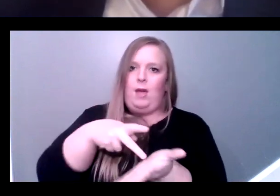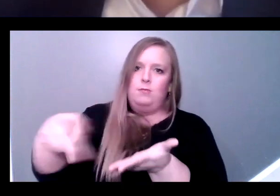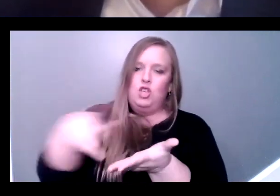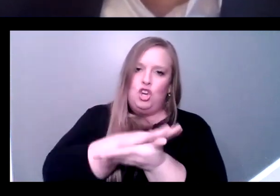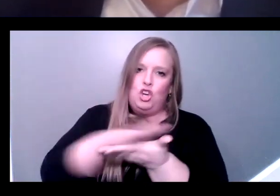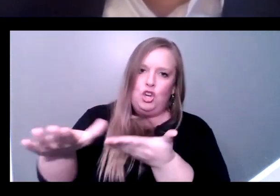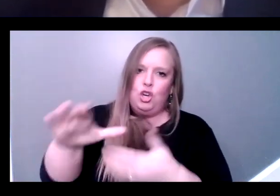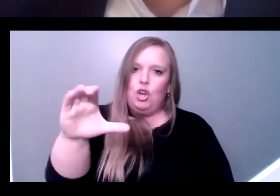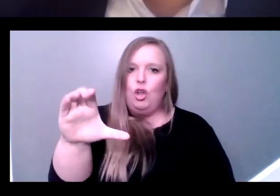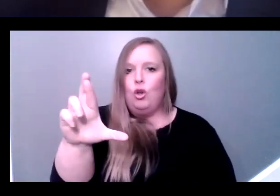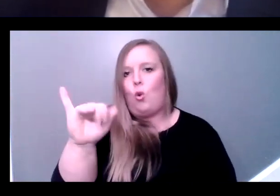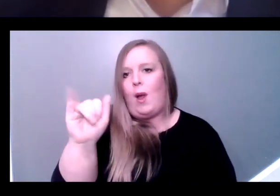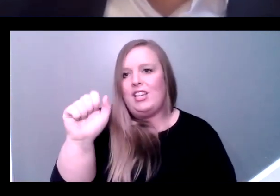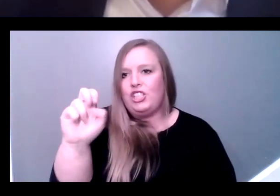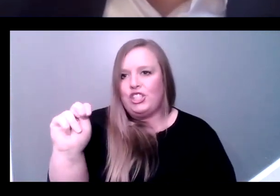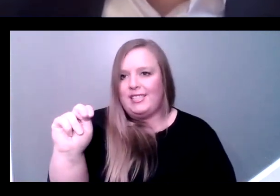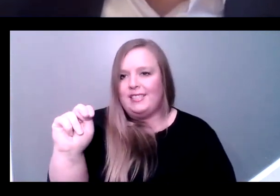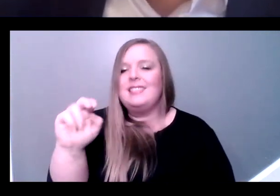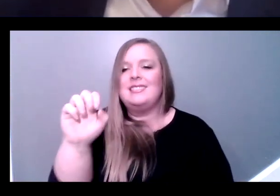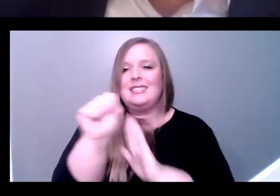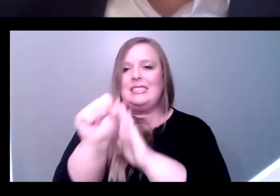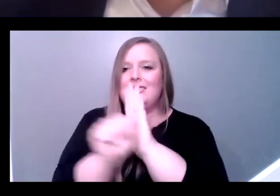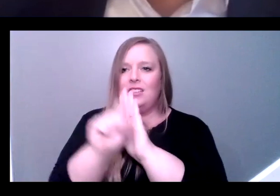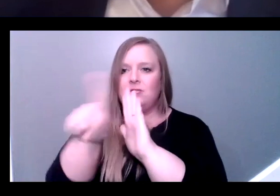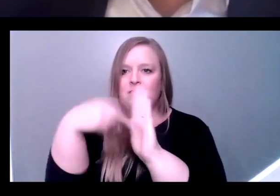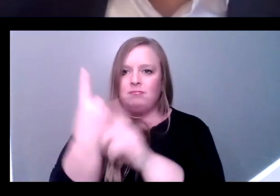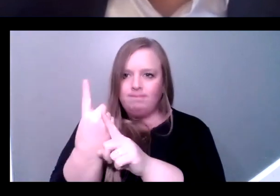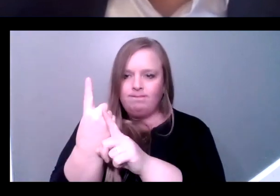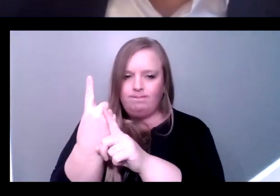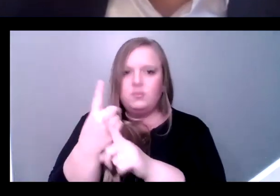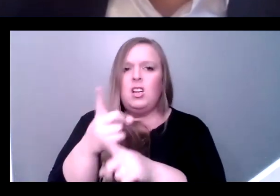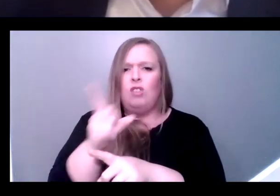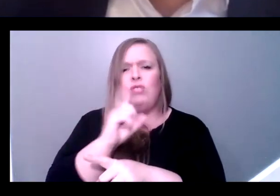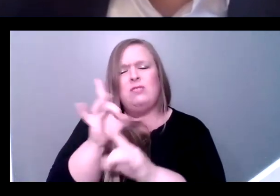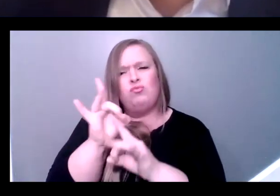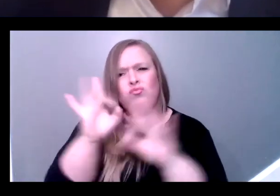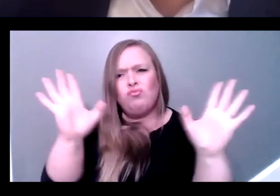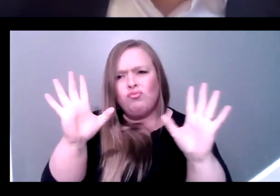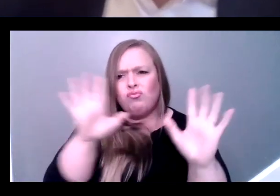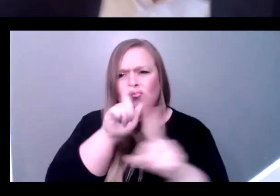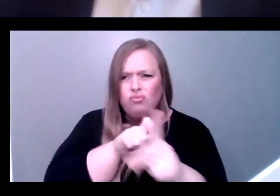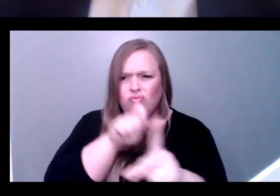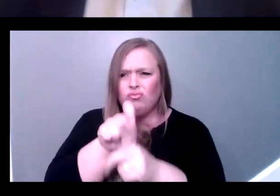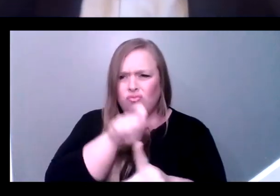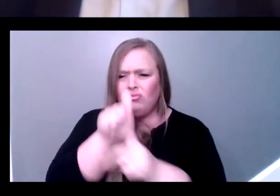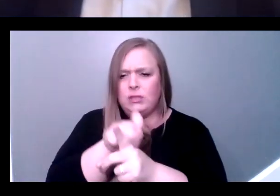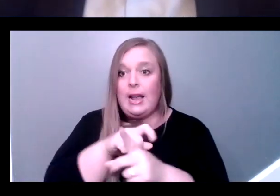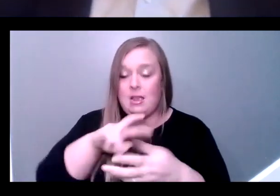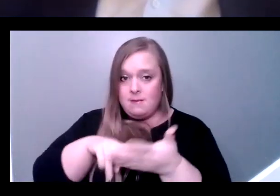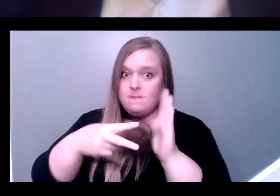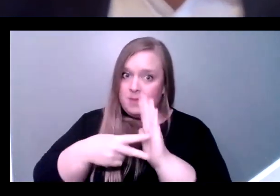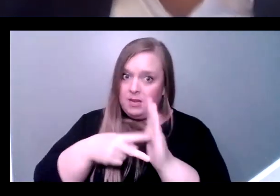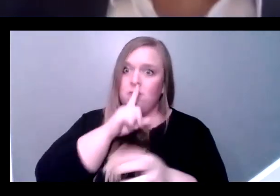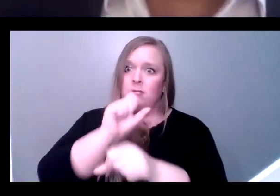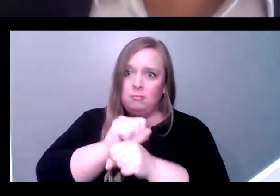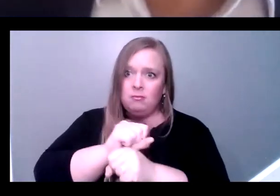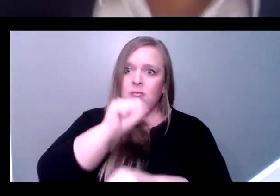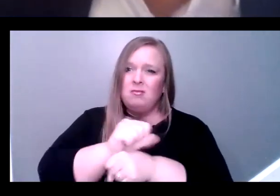Serbia. Milovic himself was called a little Lazar because he was seen as willing to sacrifice himself, like